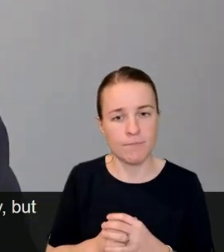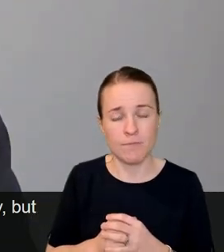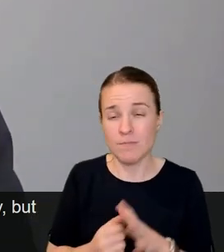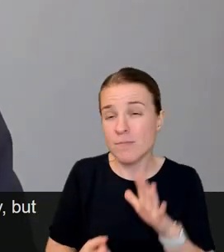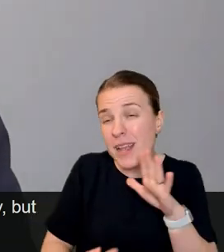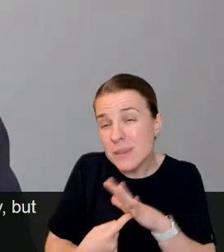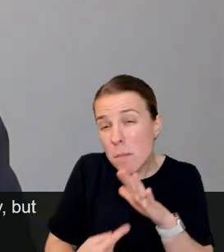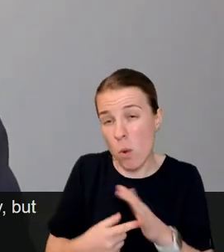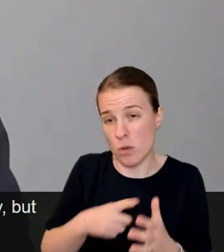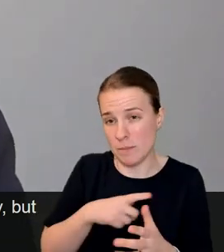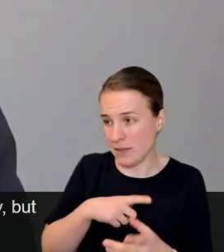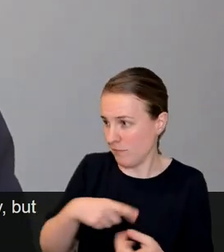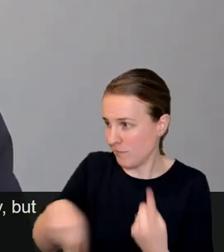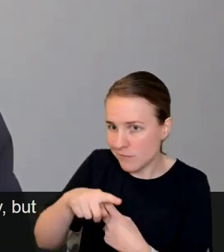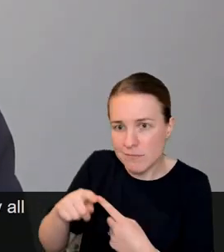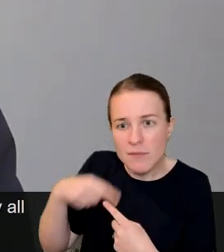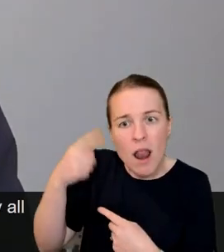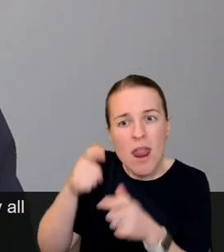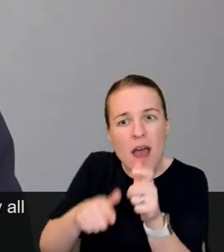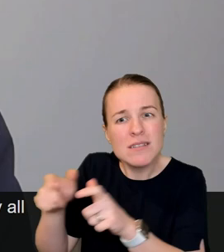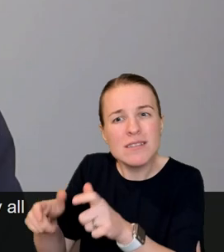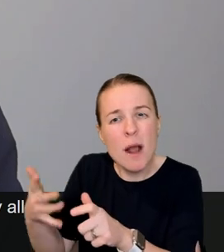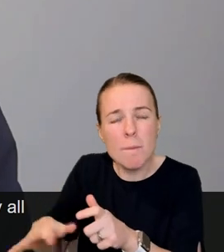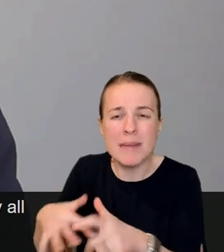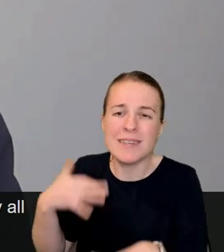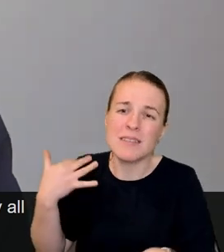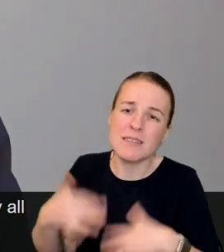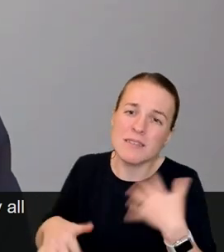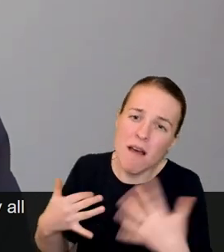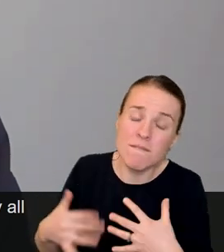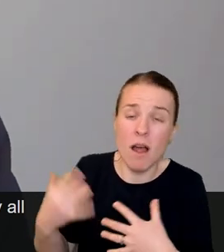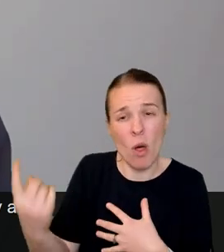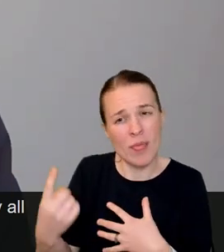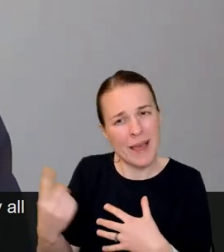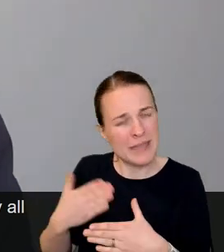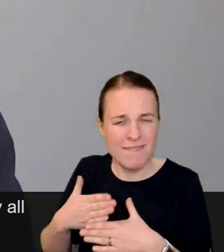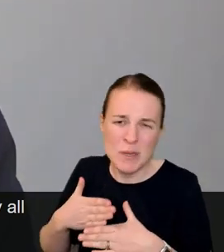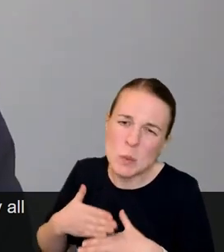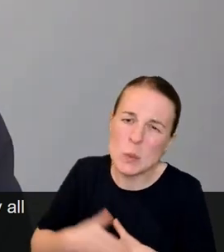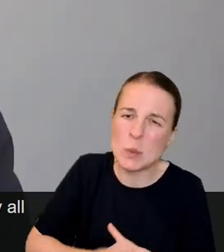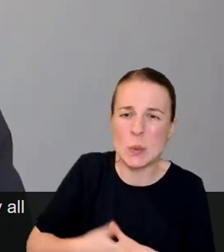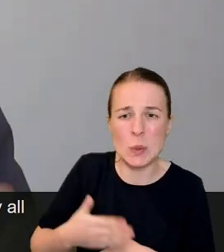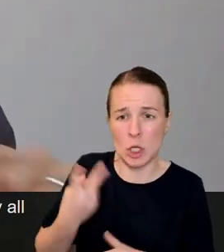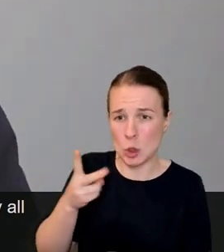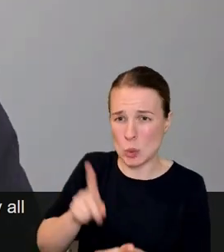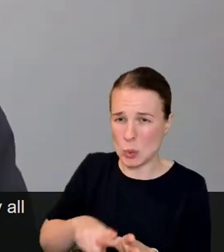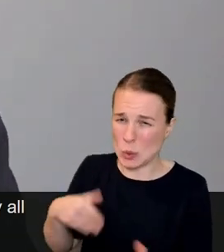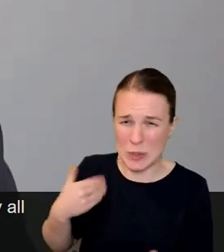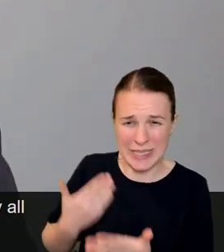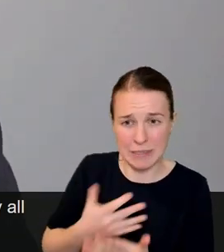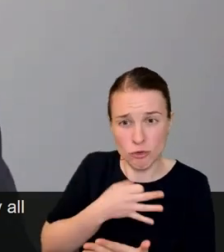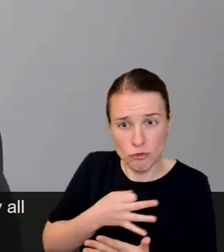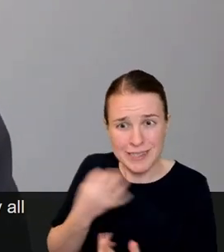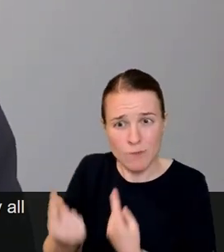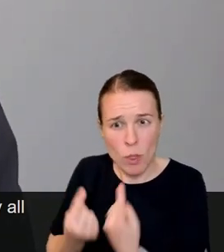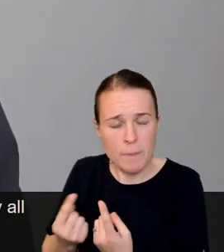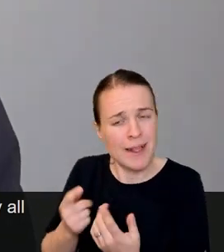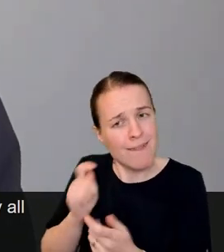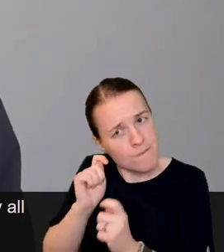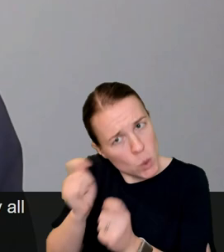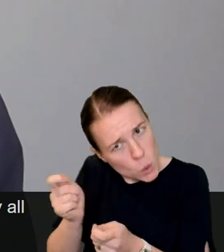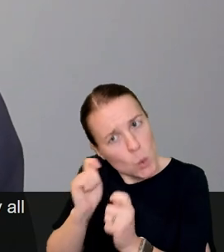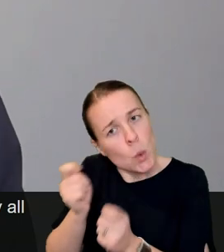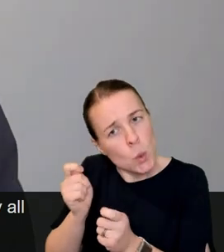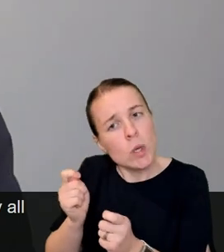those Londoners who've suffered and sacrificed so much over the last 2 years. It's to them we owe it to